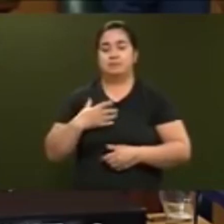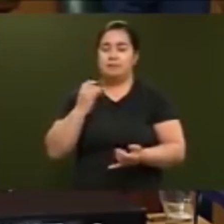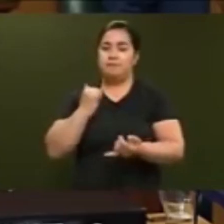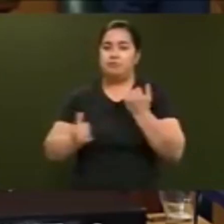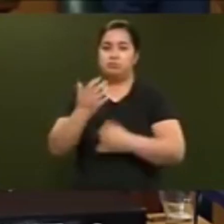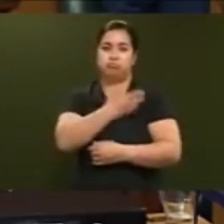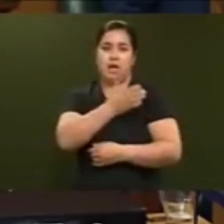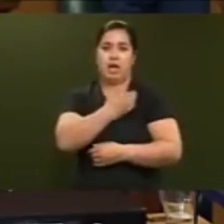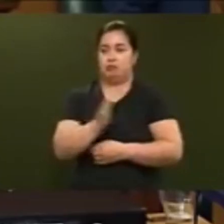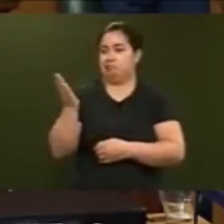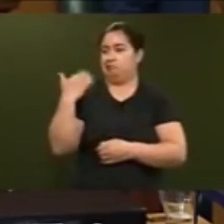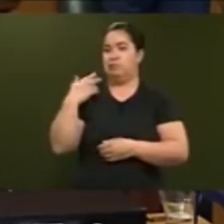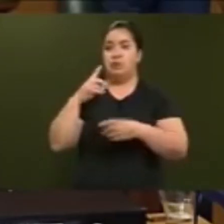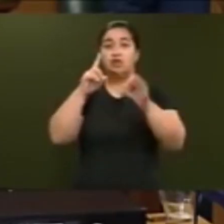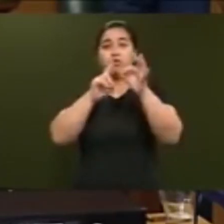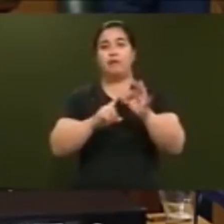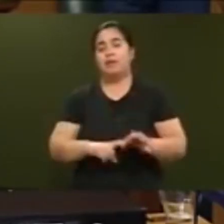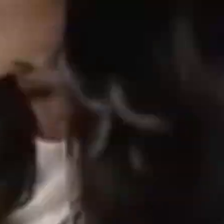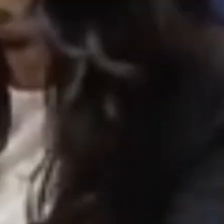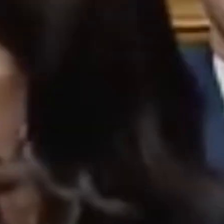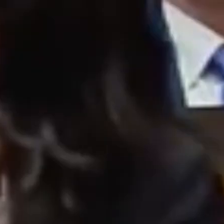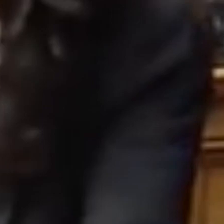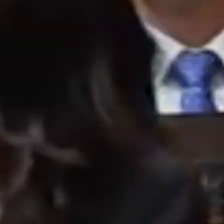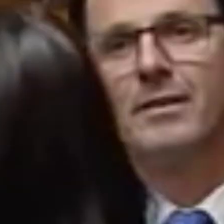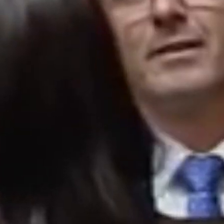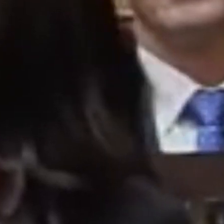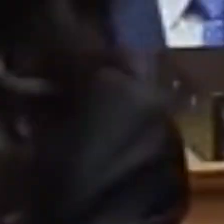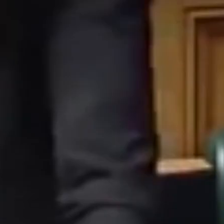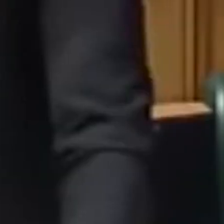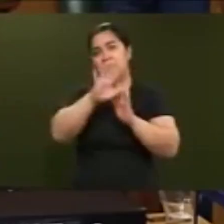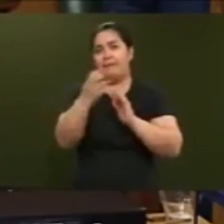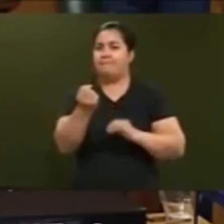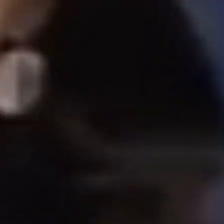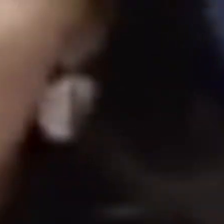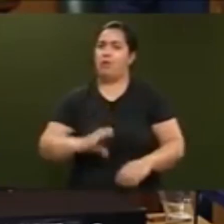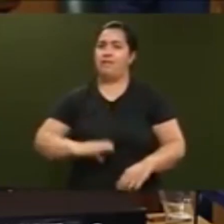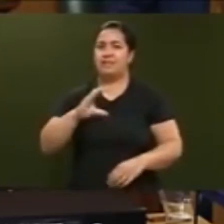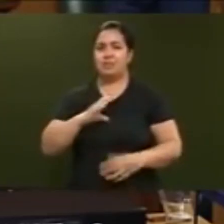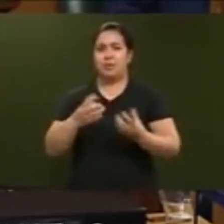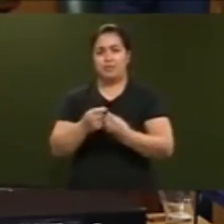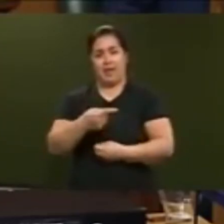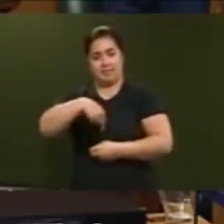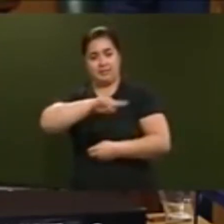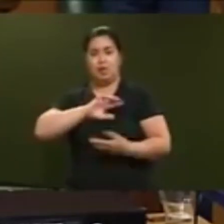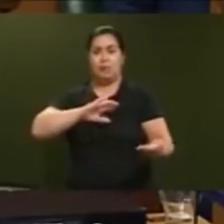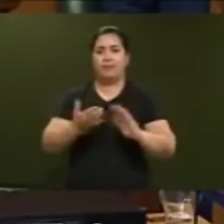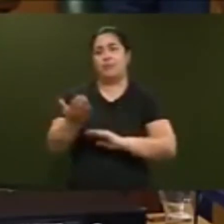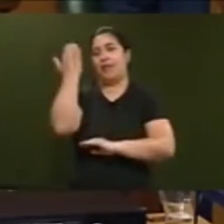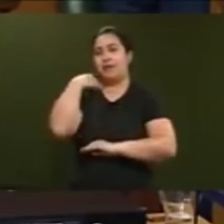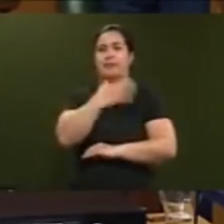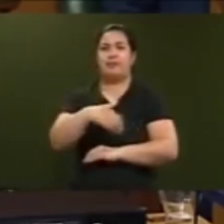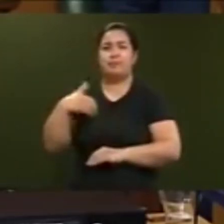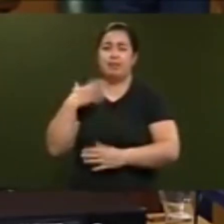that a recent survey said that the people of New Zealand have greater confidence in us than that last government. And I don't think they